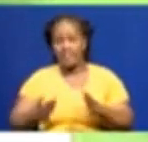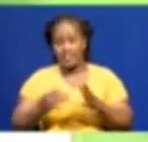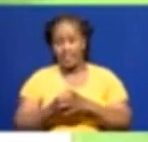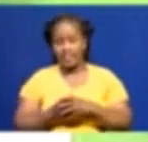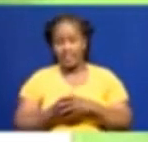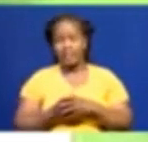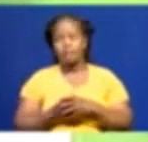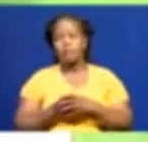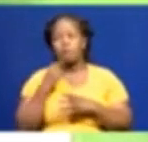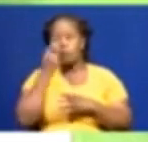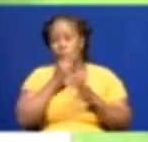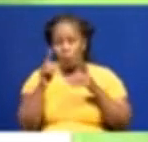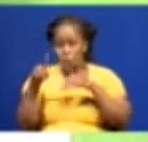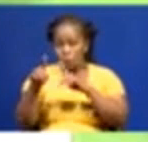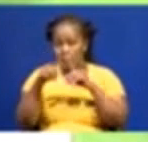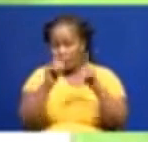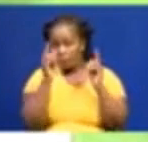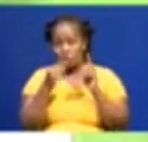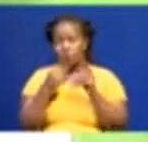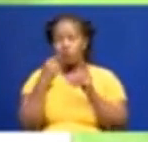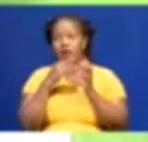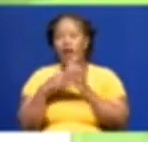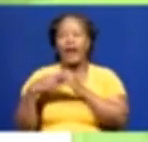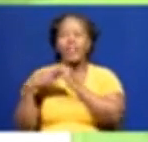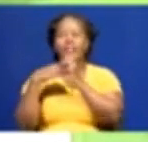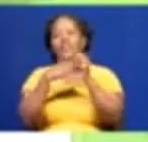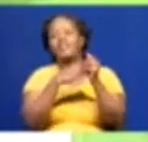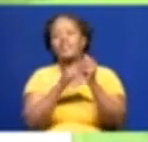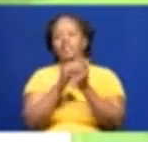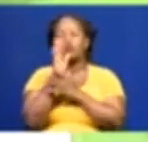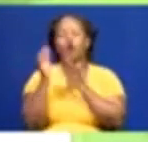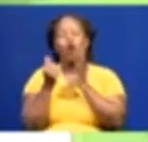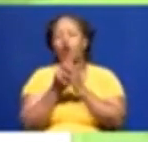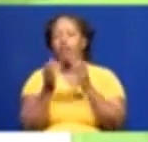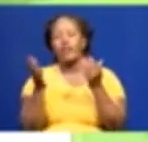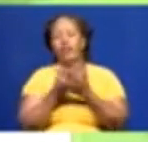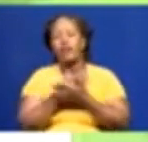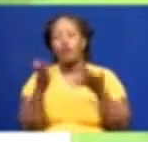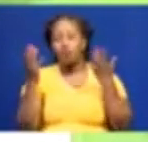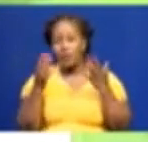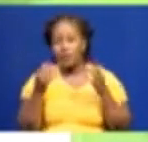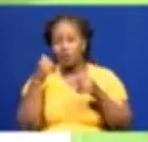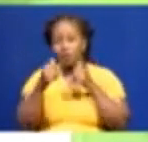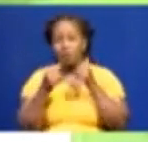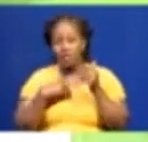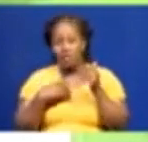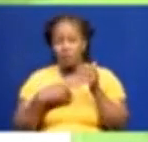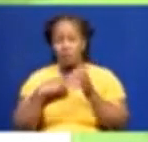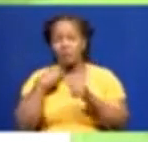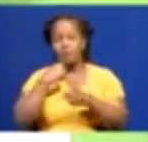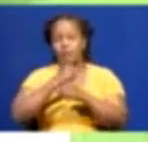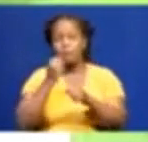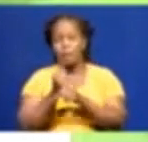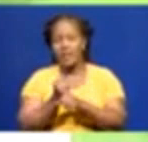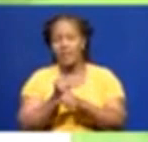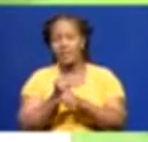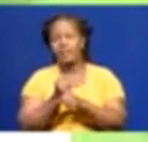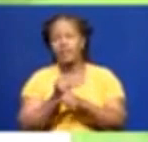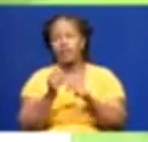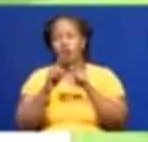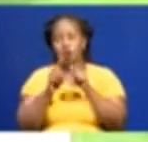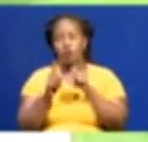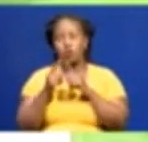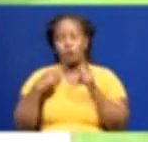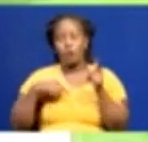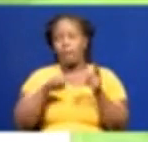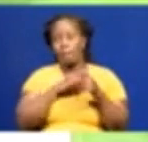our principals, who are the world's leading port equipment manufacturers, and